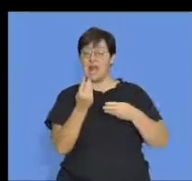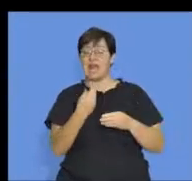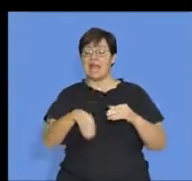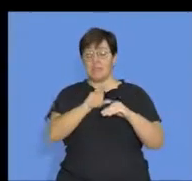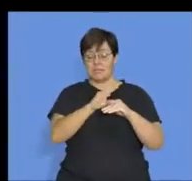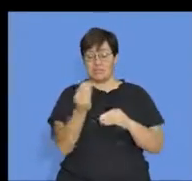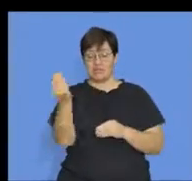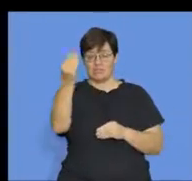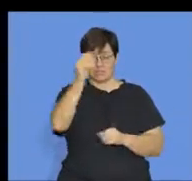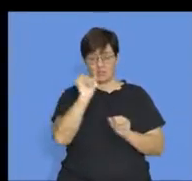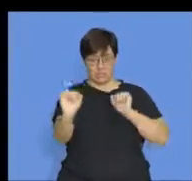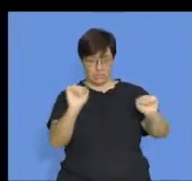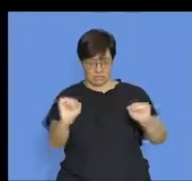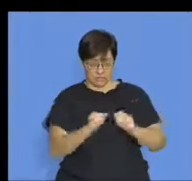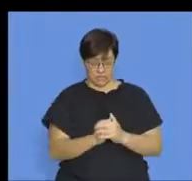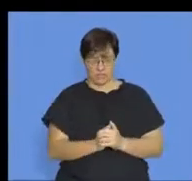for each partner,